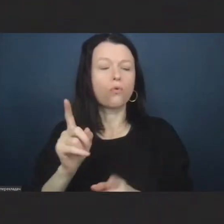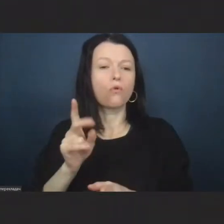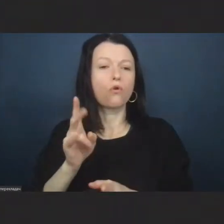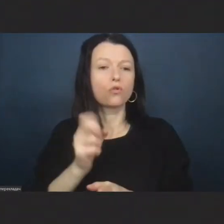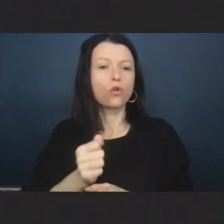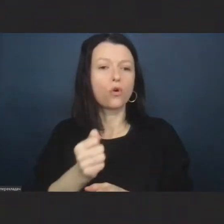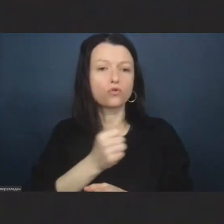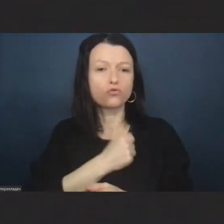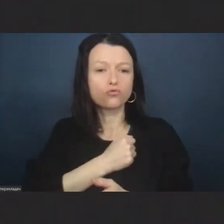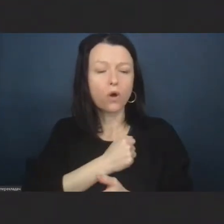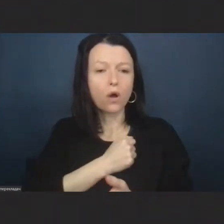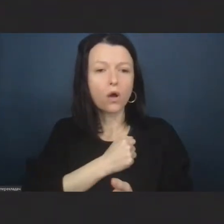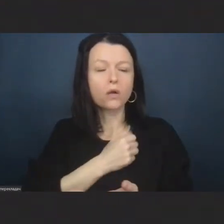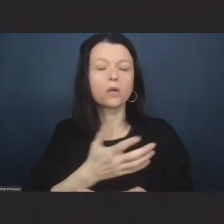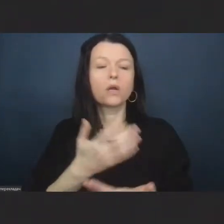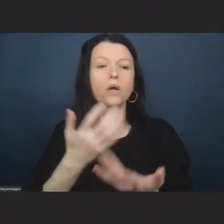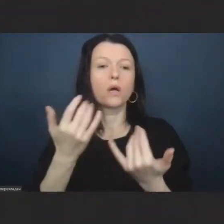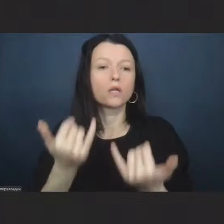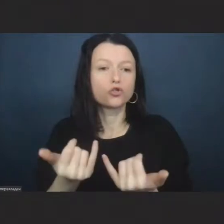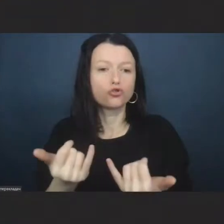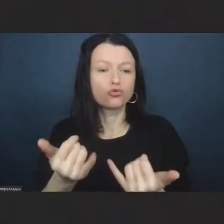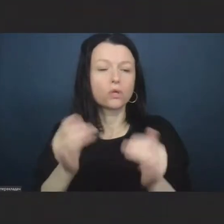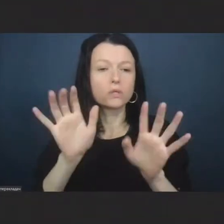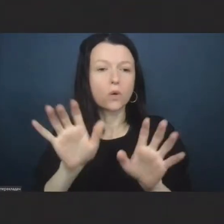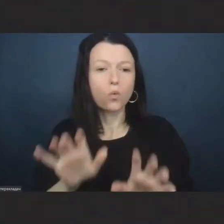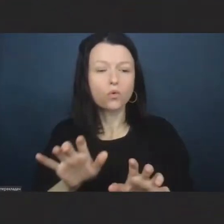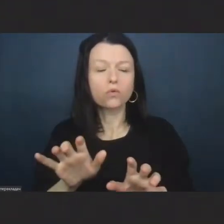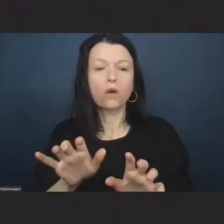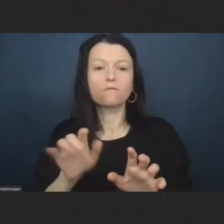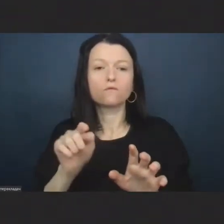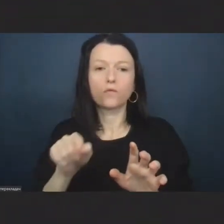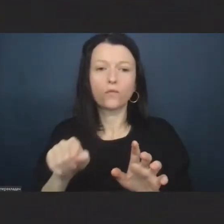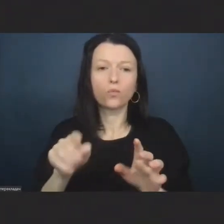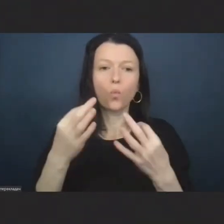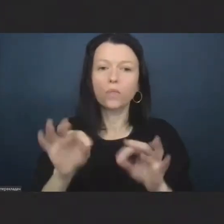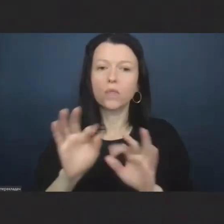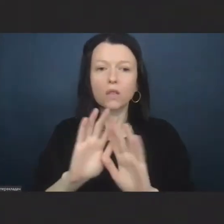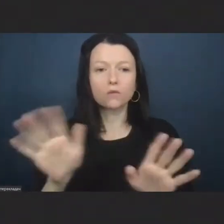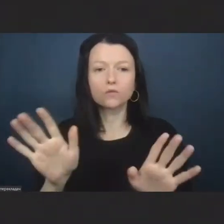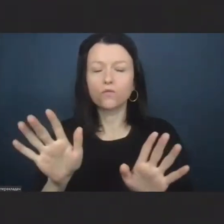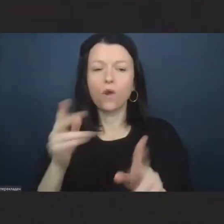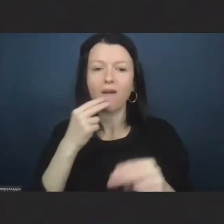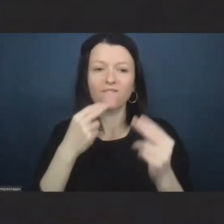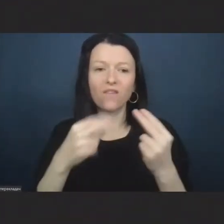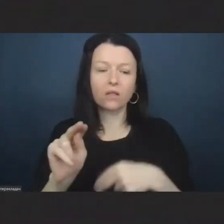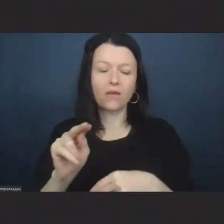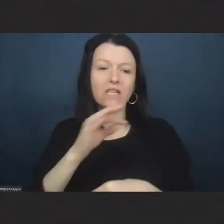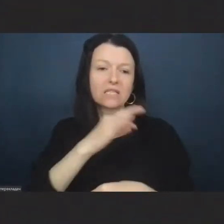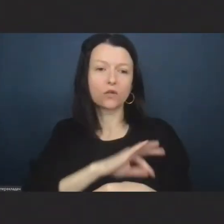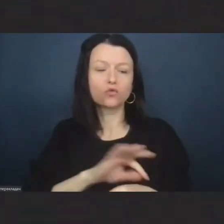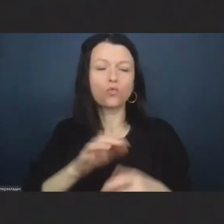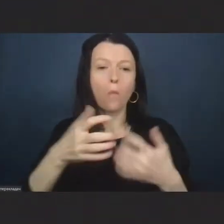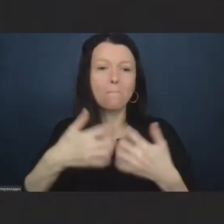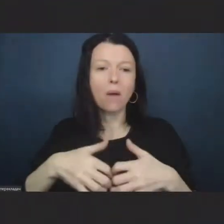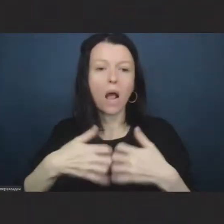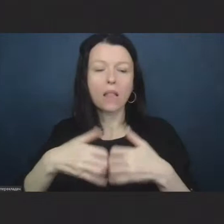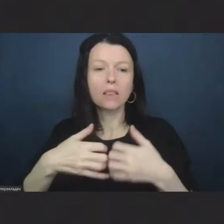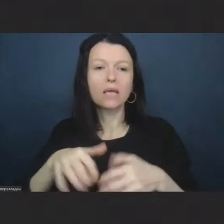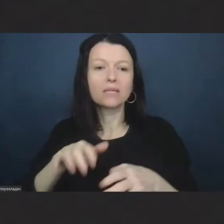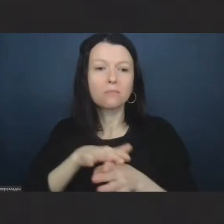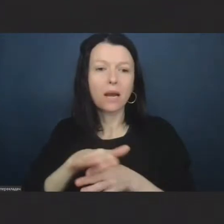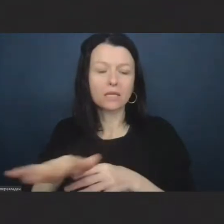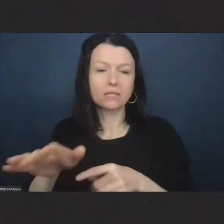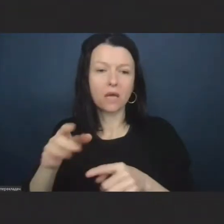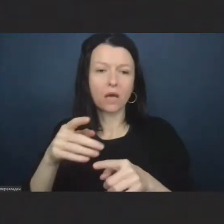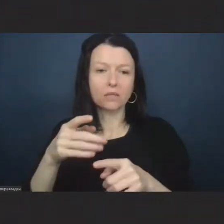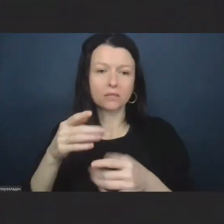that panelists had suggested, to the fact that the current legislation does not allow for the efficient